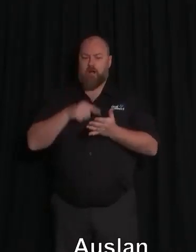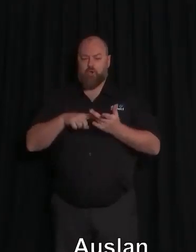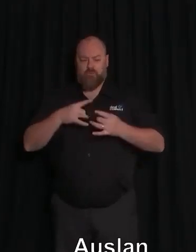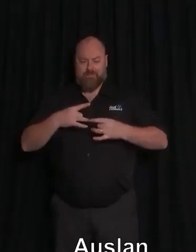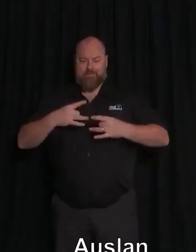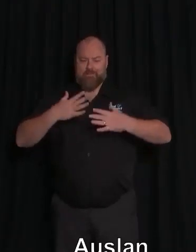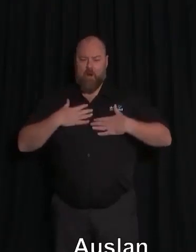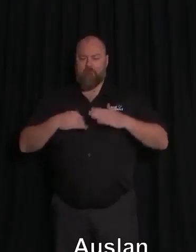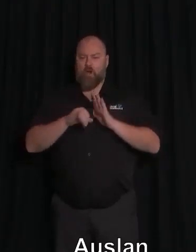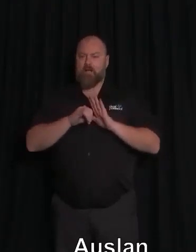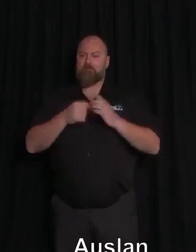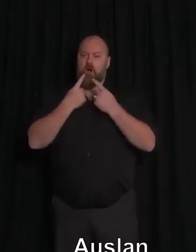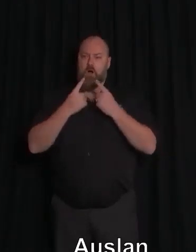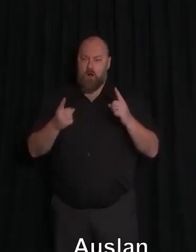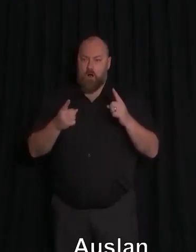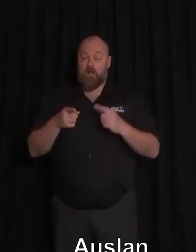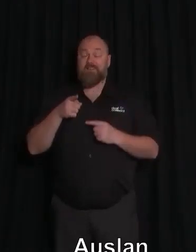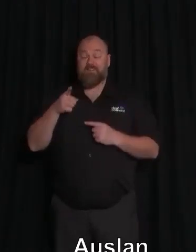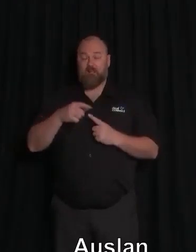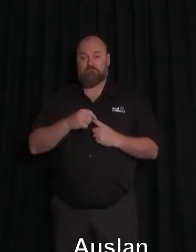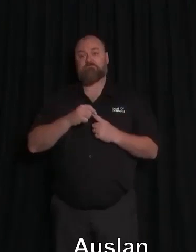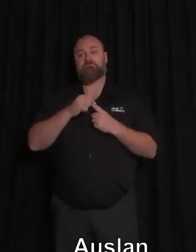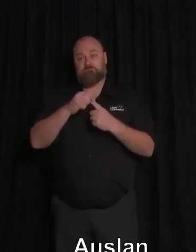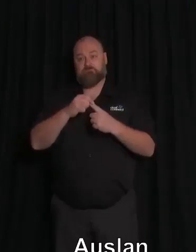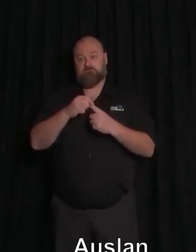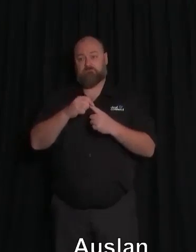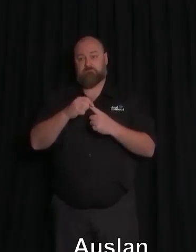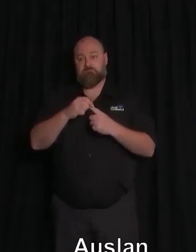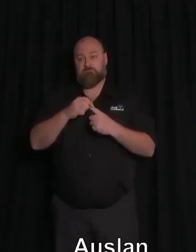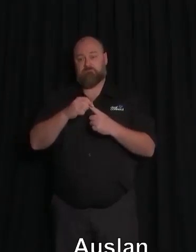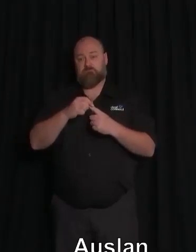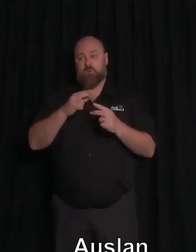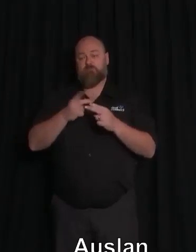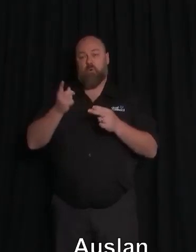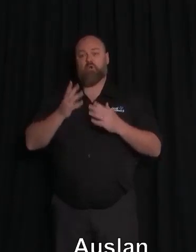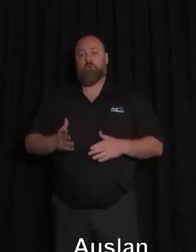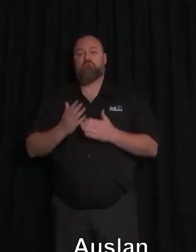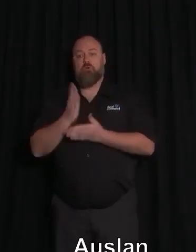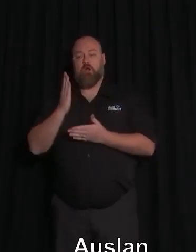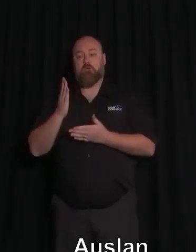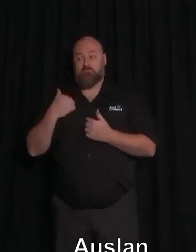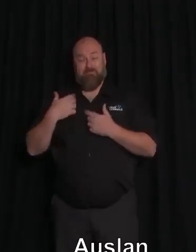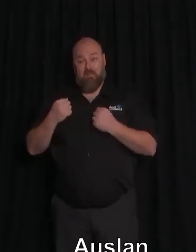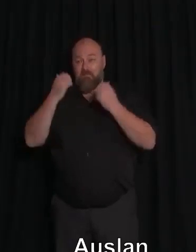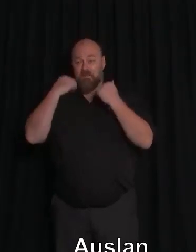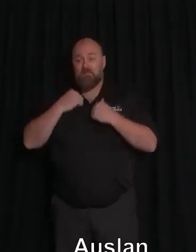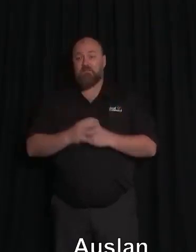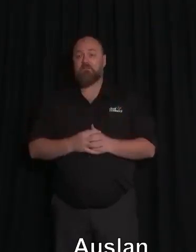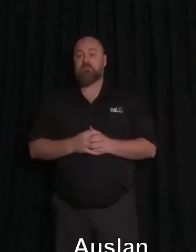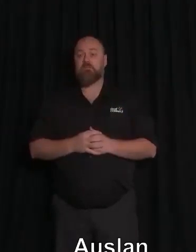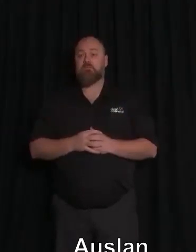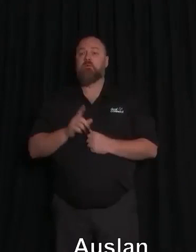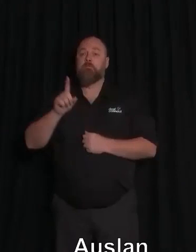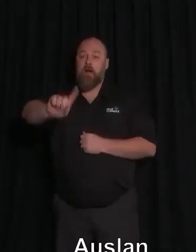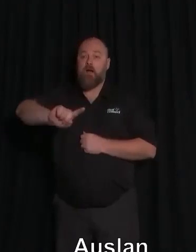transgender persons is a cornerstone of the international human rights system. There's a huge body of evidence. However, with the